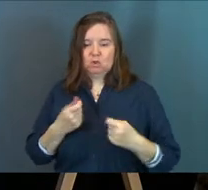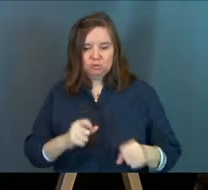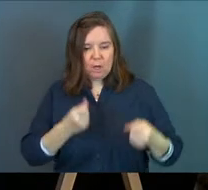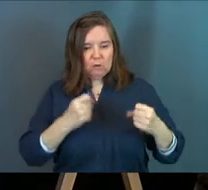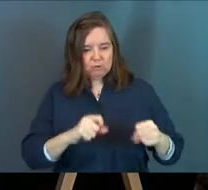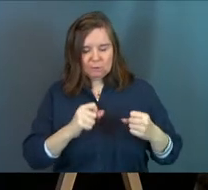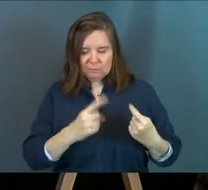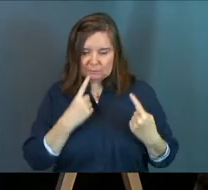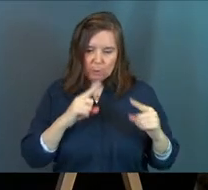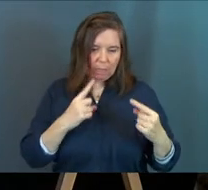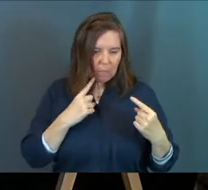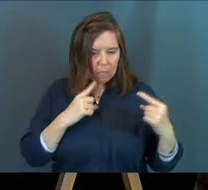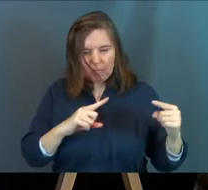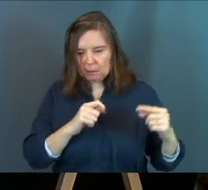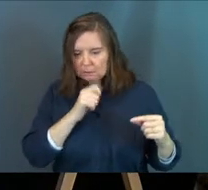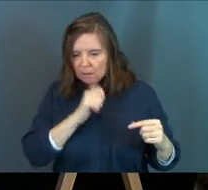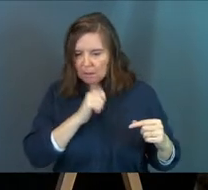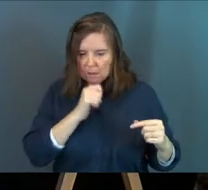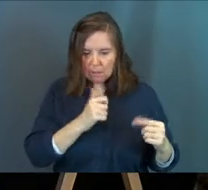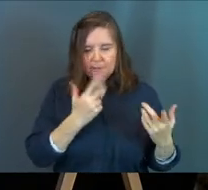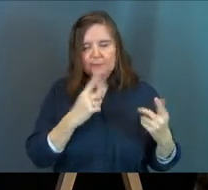now.